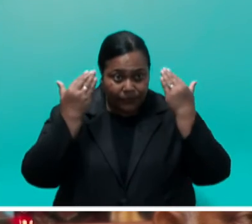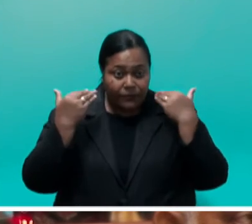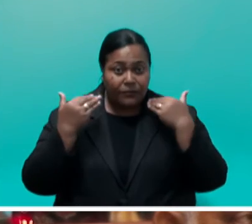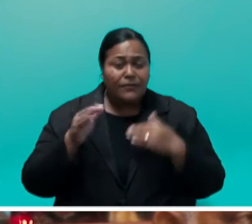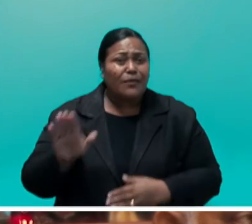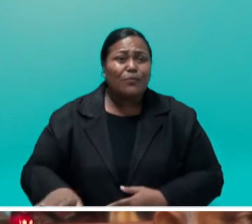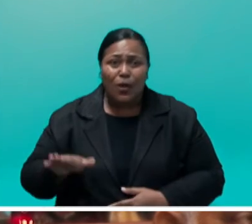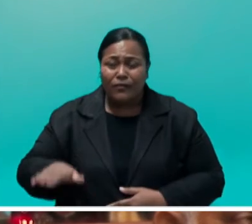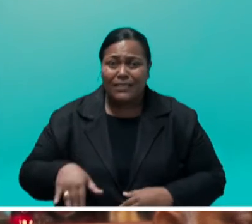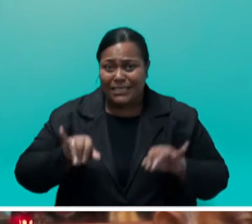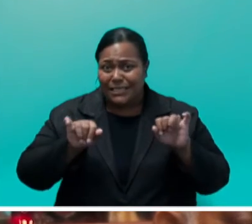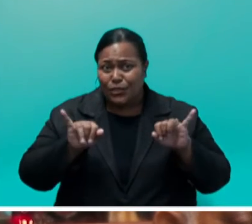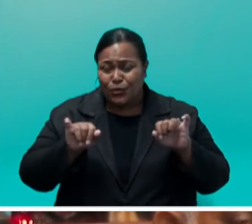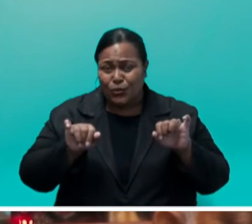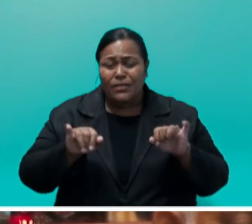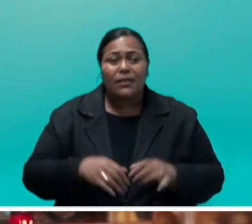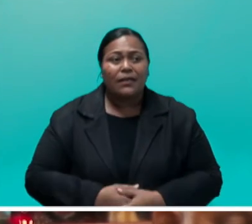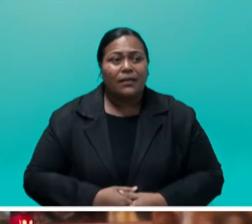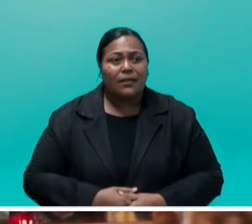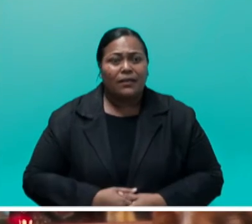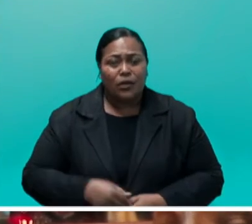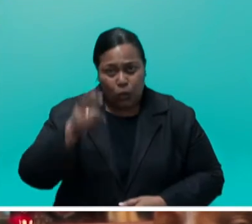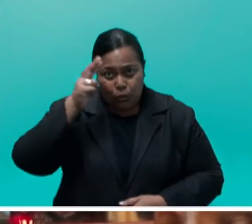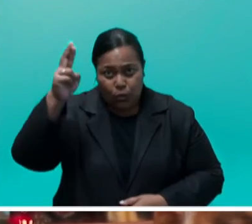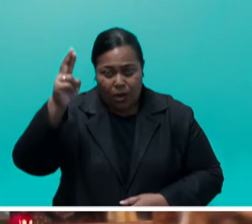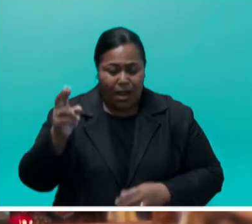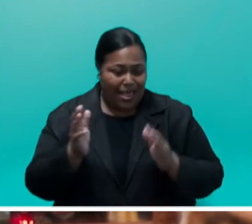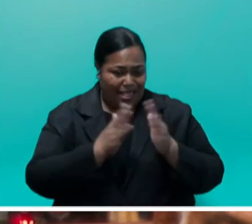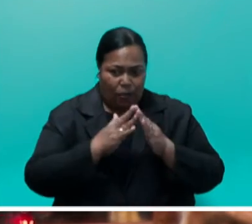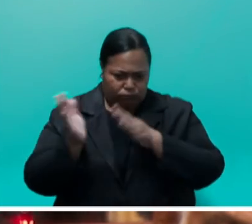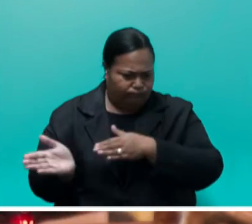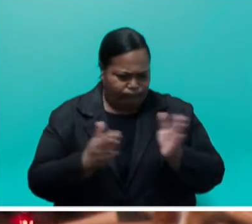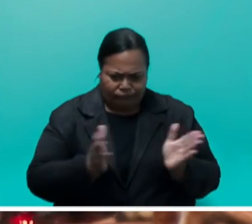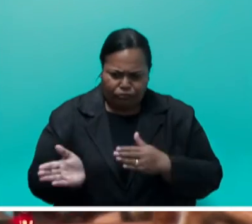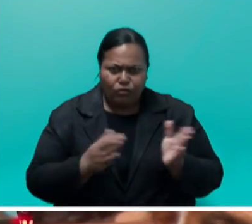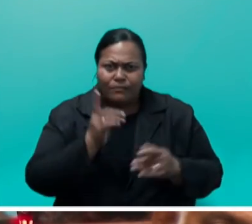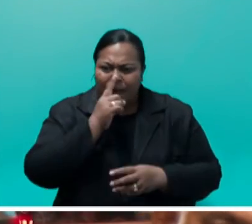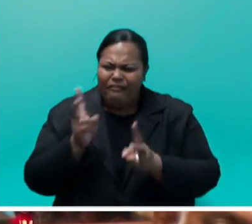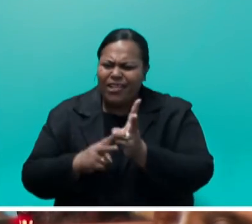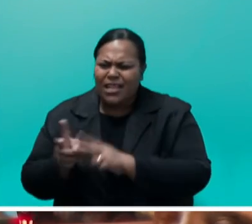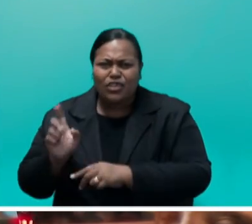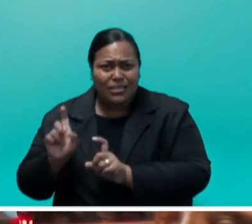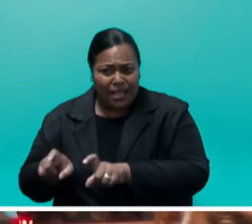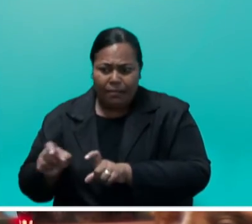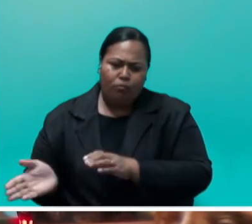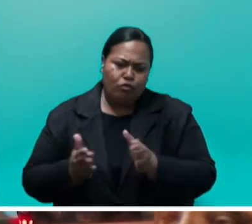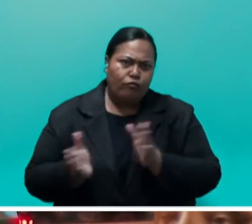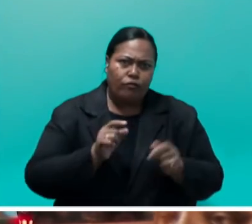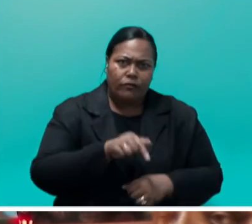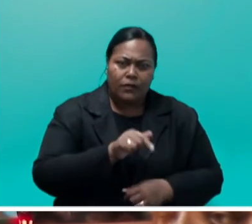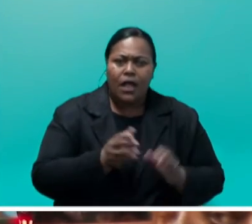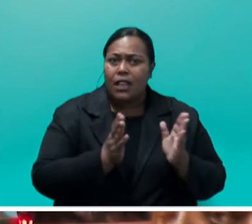poverty issues related to rural-urban drift, rise in informal settlements, and crime